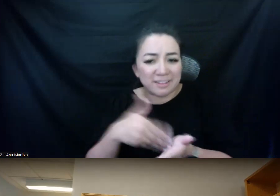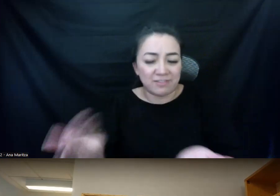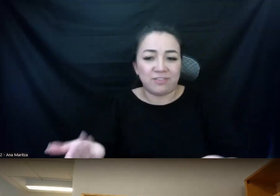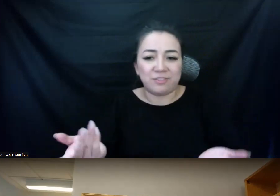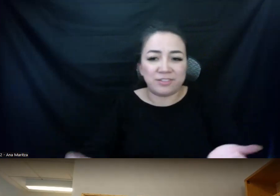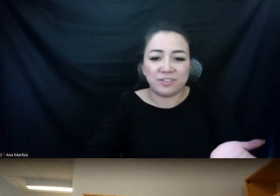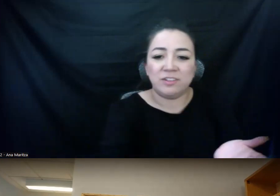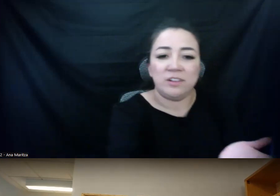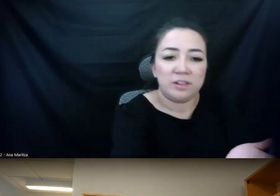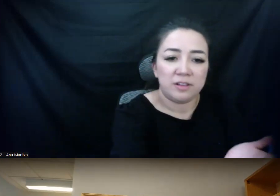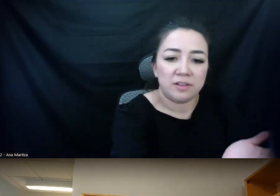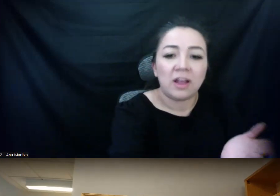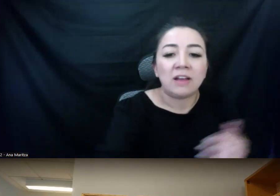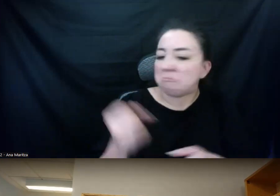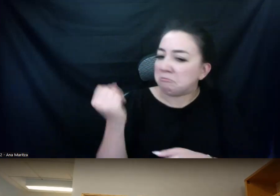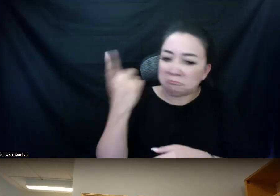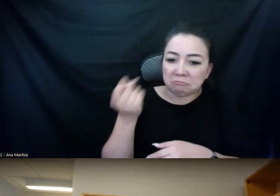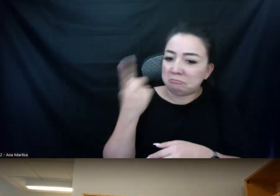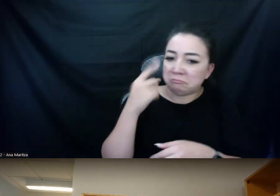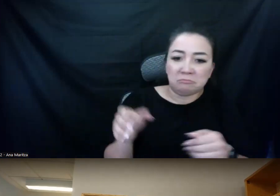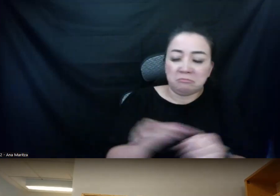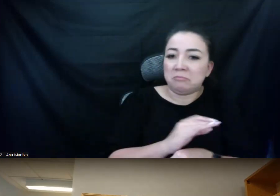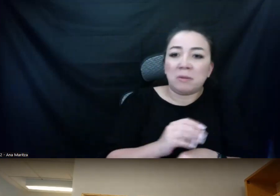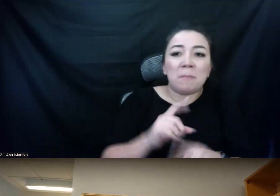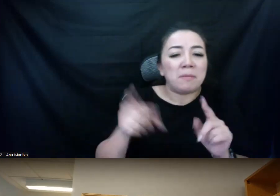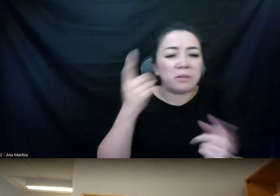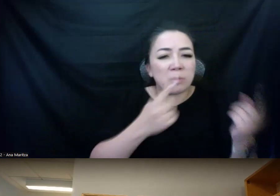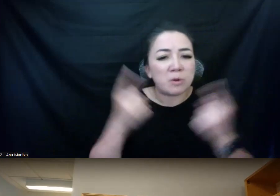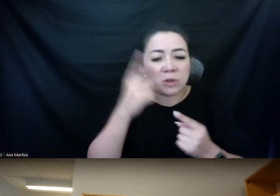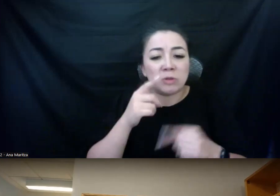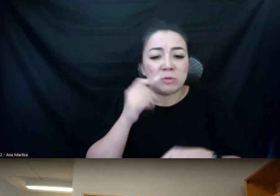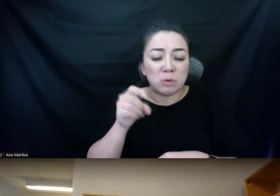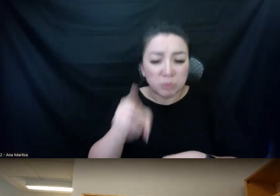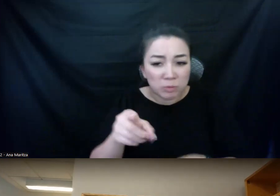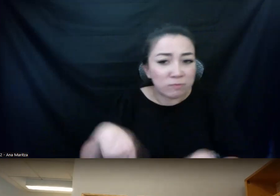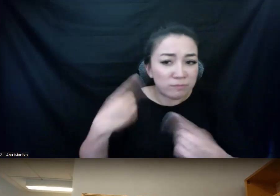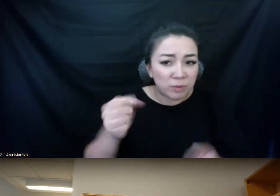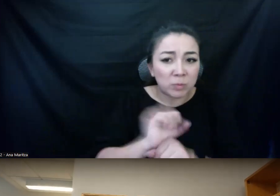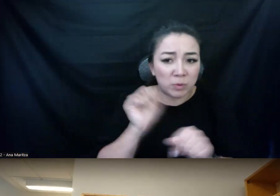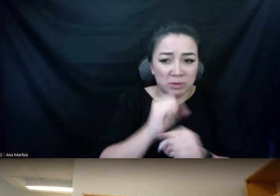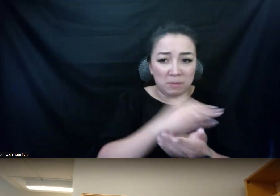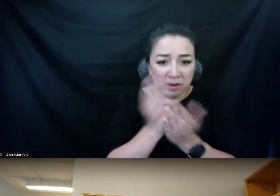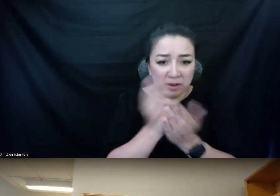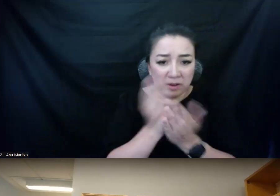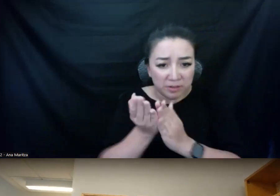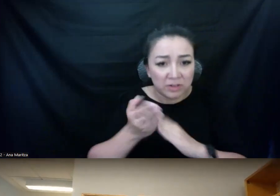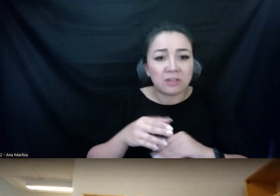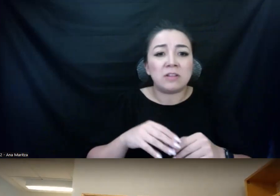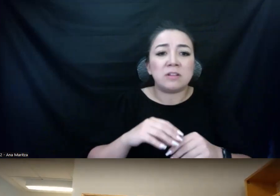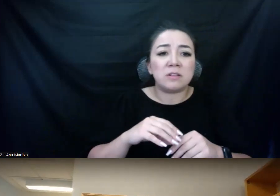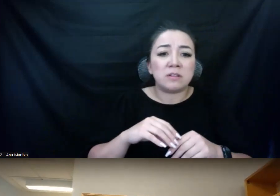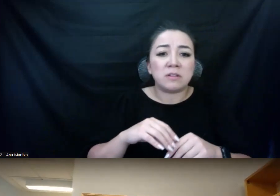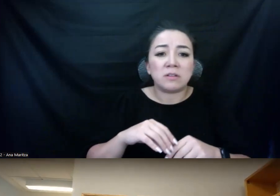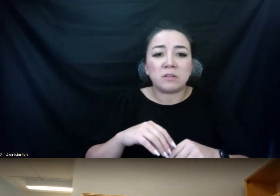You know. Yeah, no, I get you completely, but I'm just wondering, so you've worked the budget out so that the amount that you want to